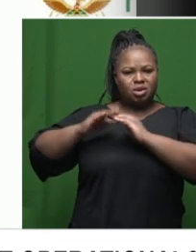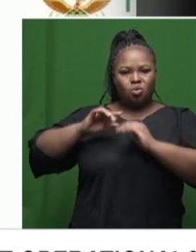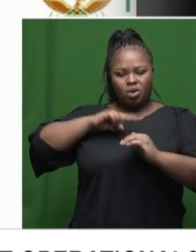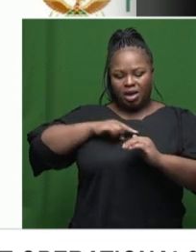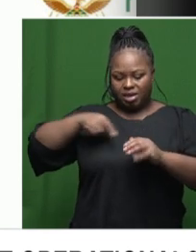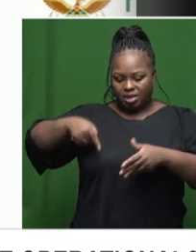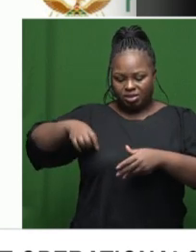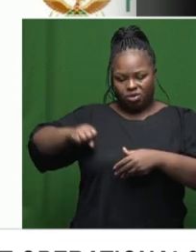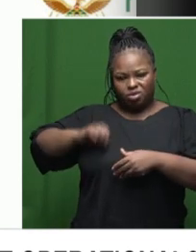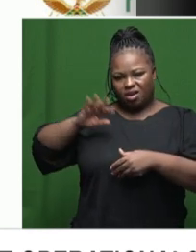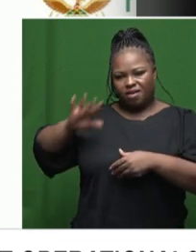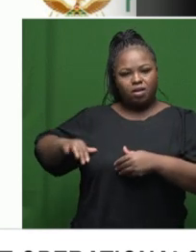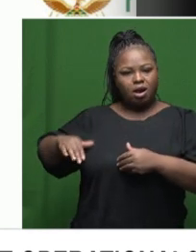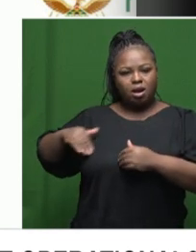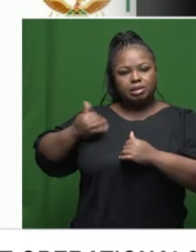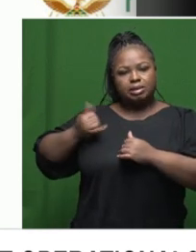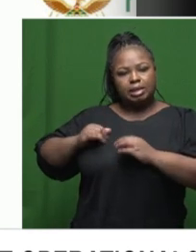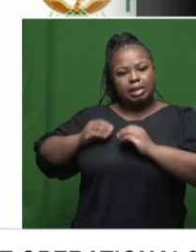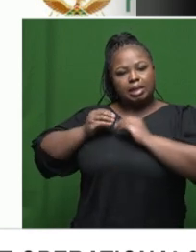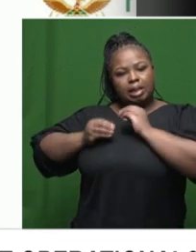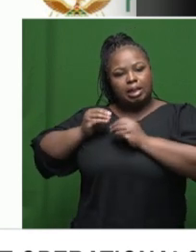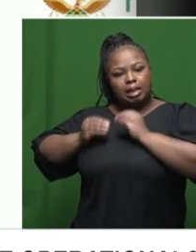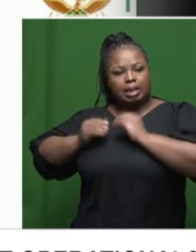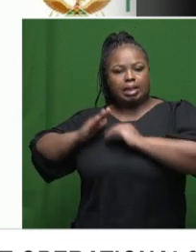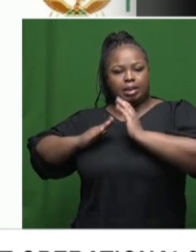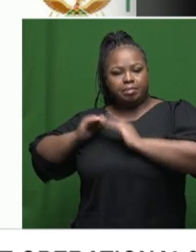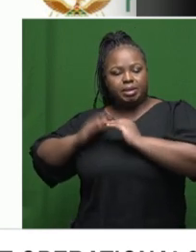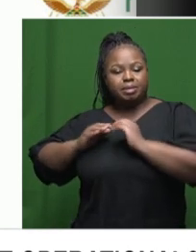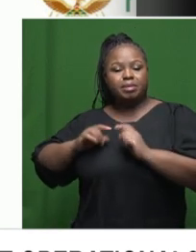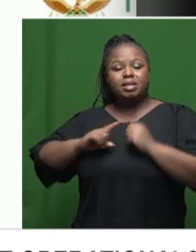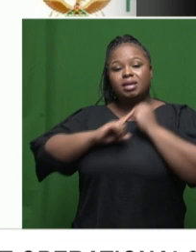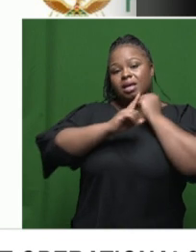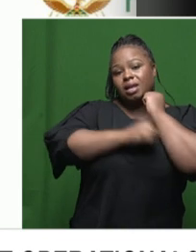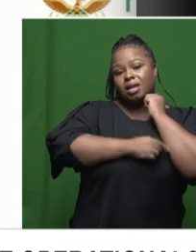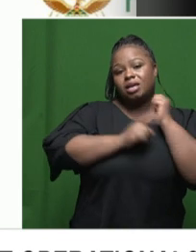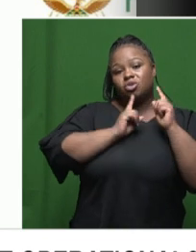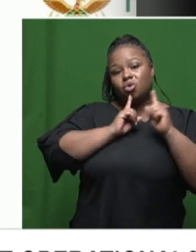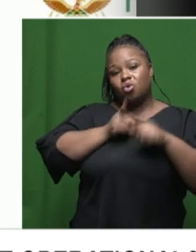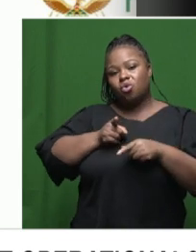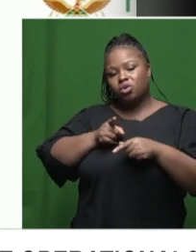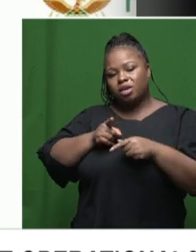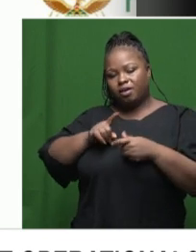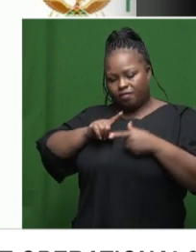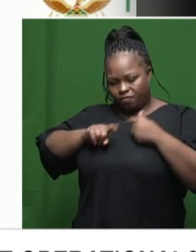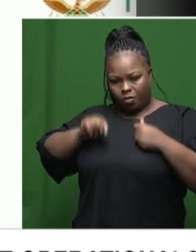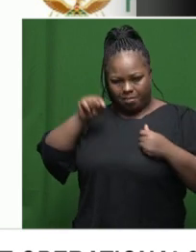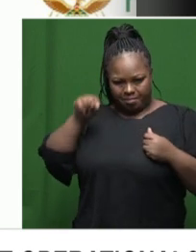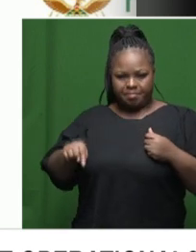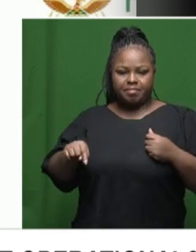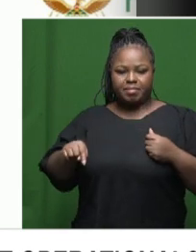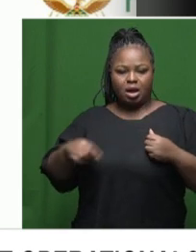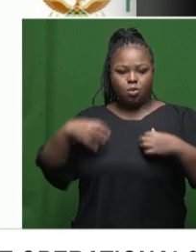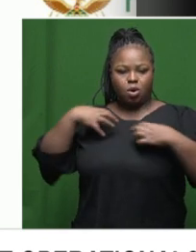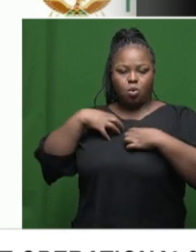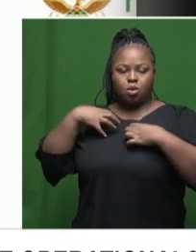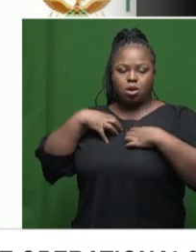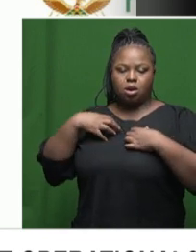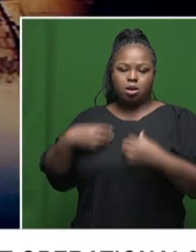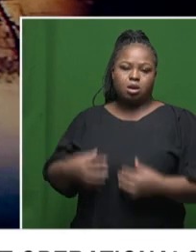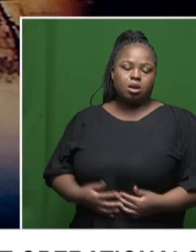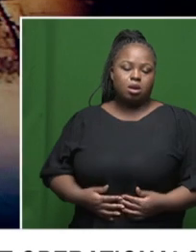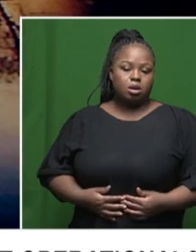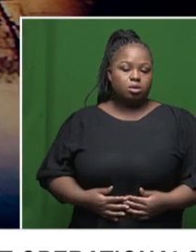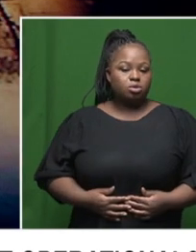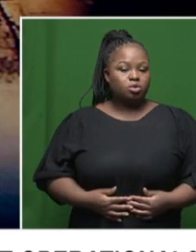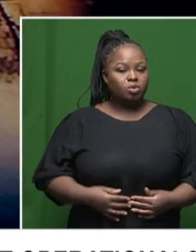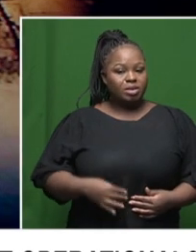open by the time we started placing the first orders. But the last orders, yes, they came from. They're coming from this plant. All right. So in other